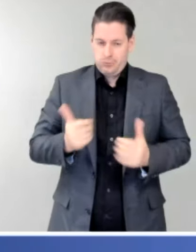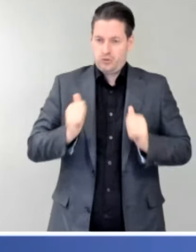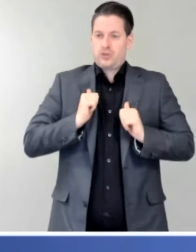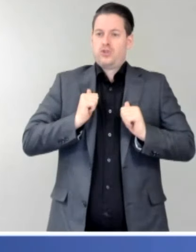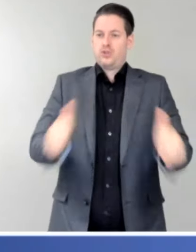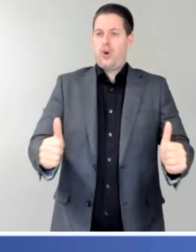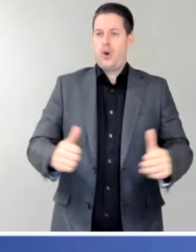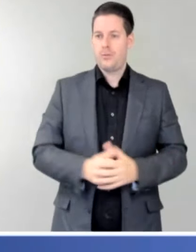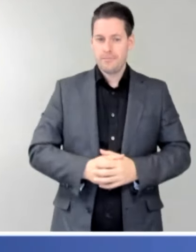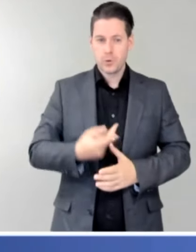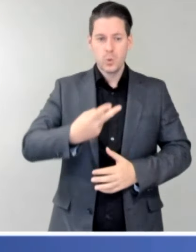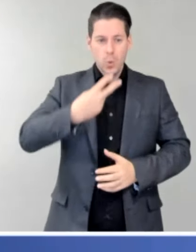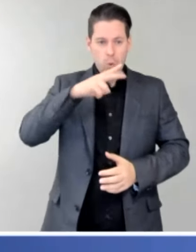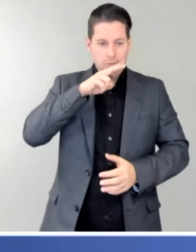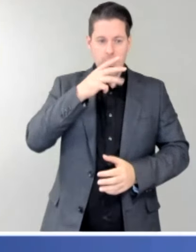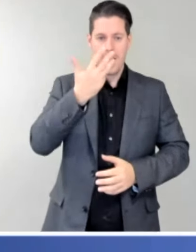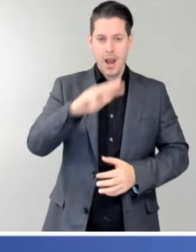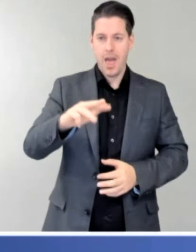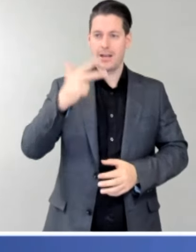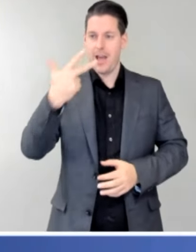298 lives taken.